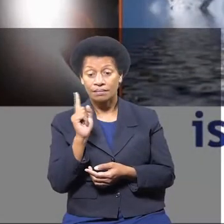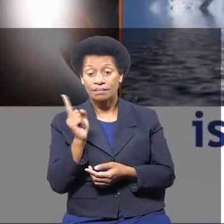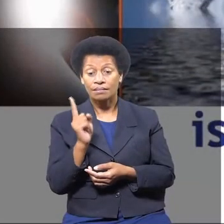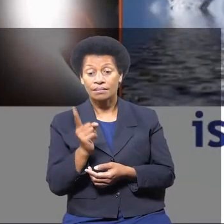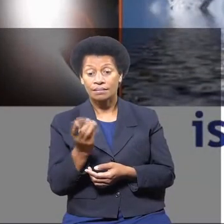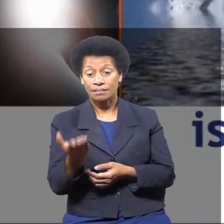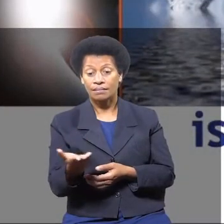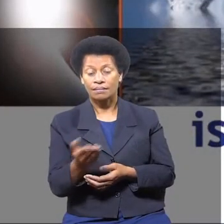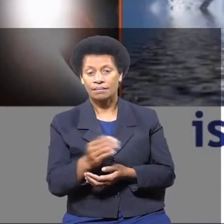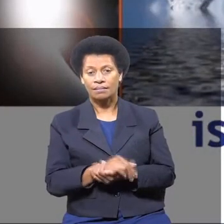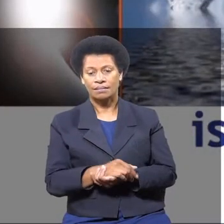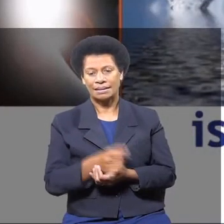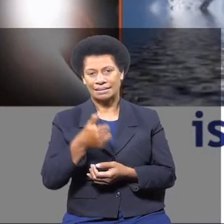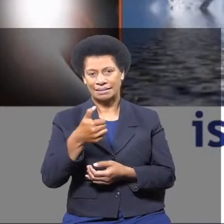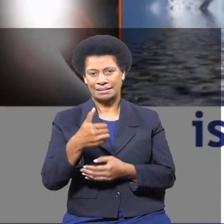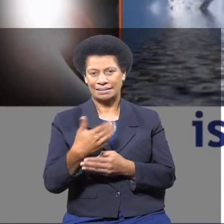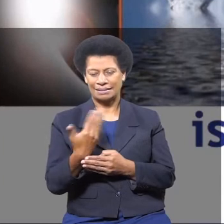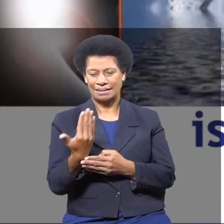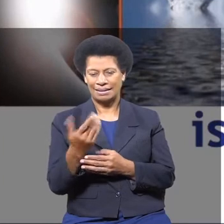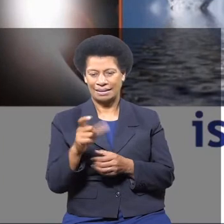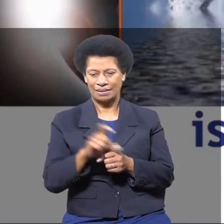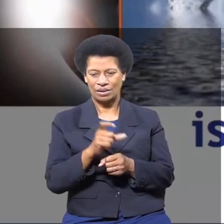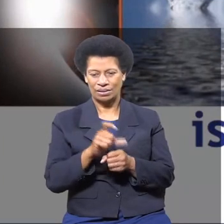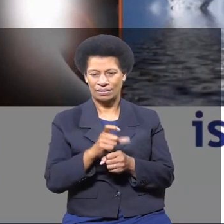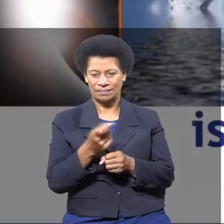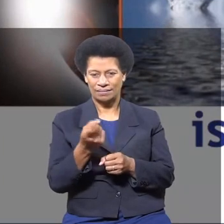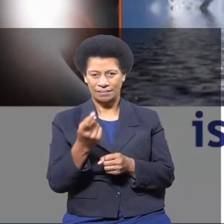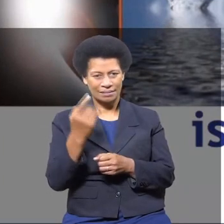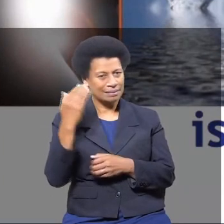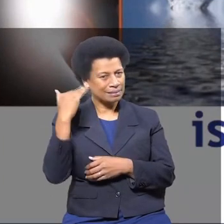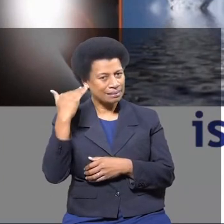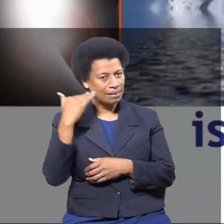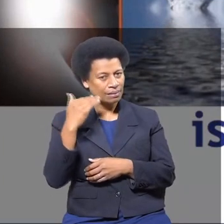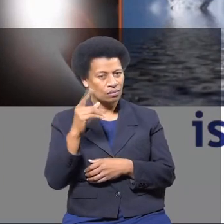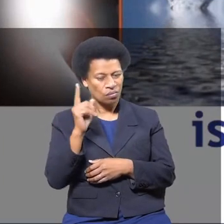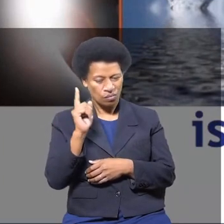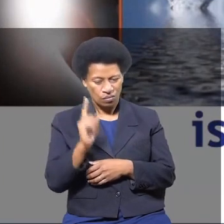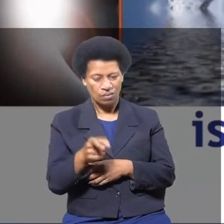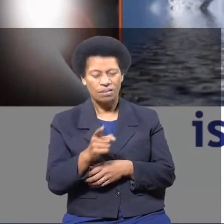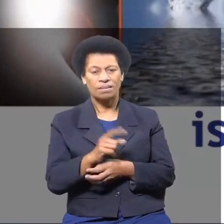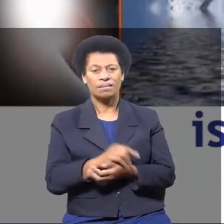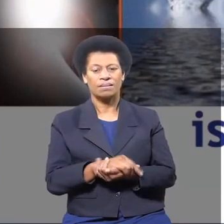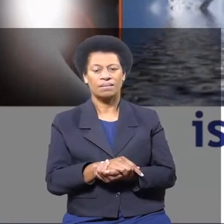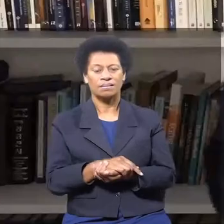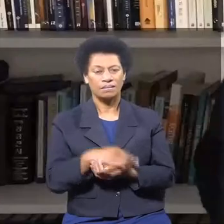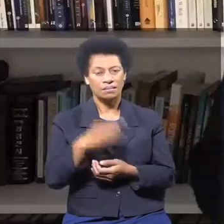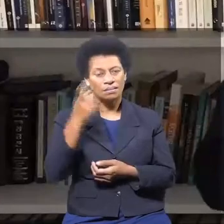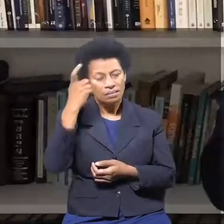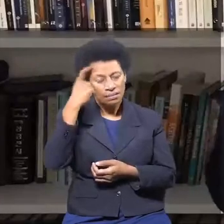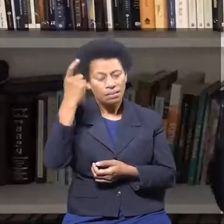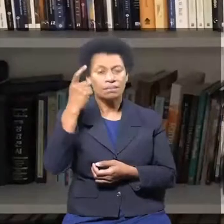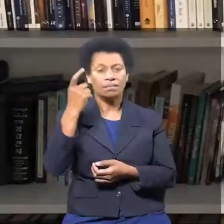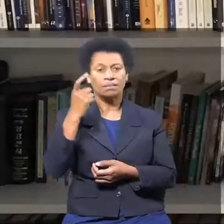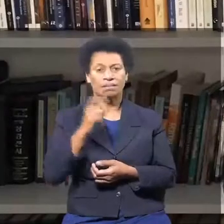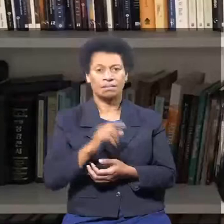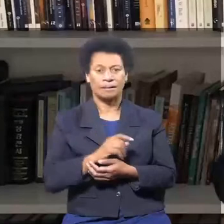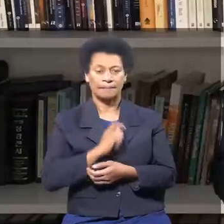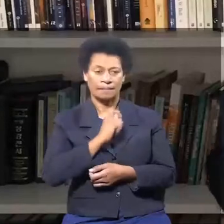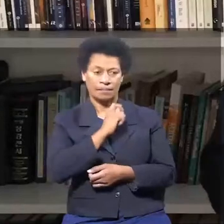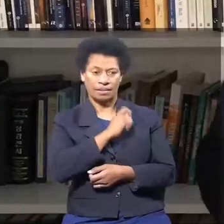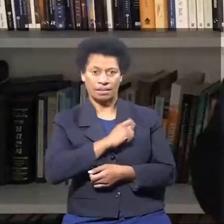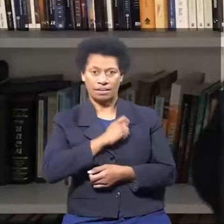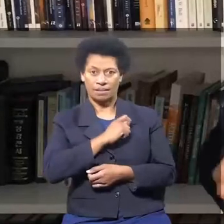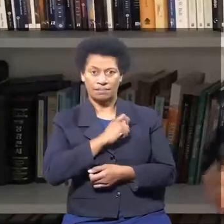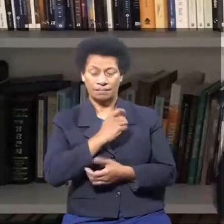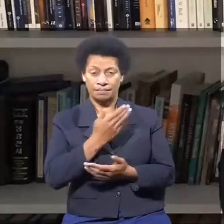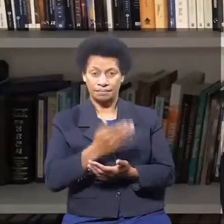a recent literal six-day creation is logically sound. It makes sense. There's good theological